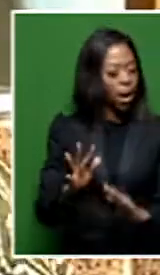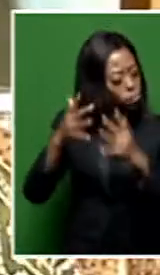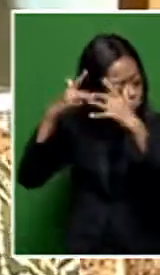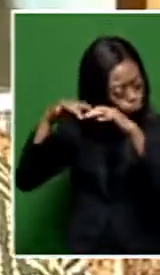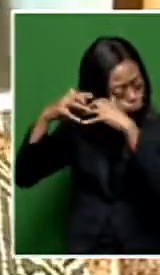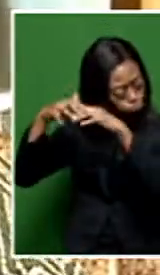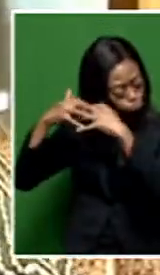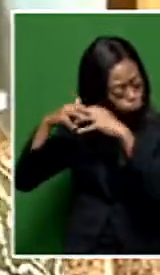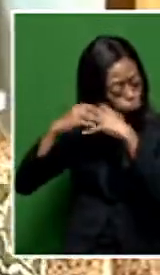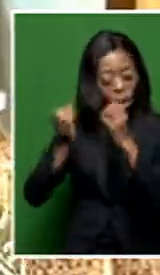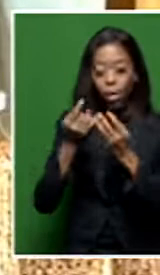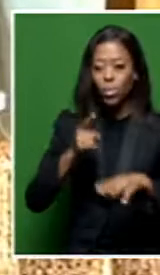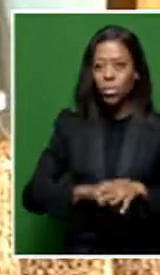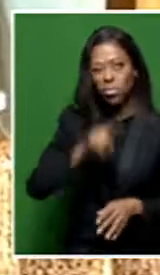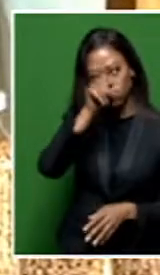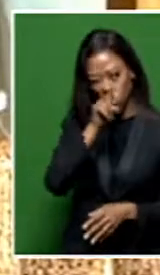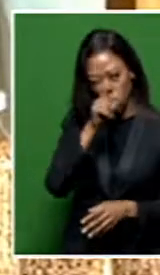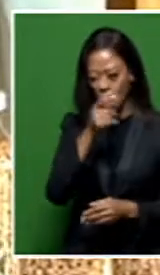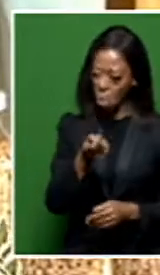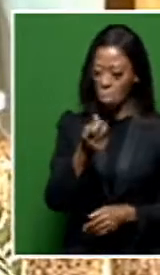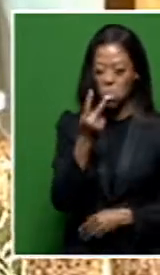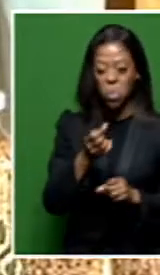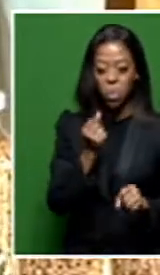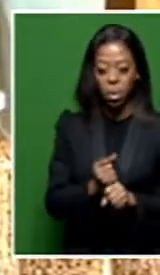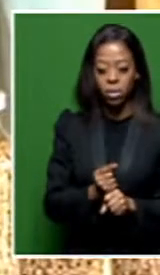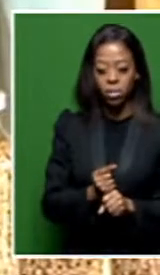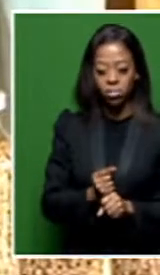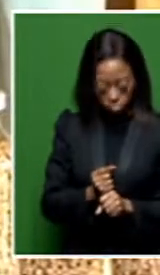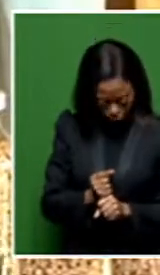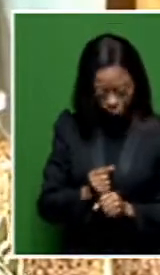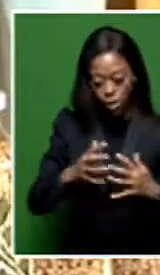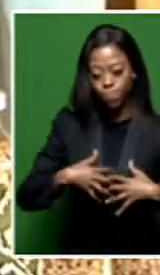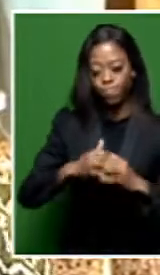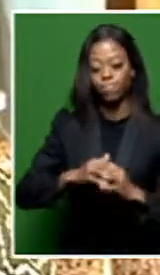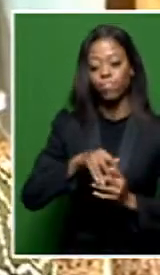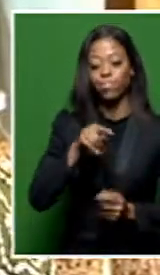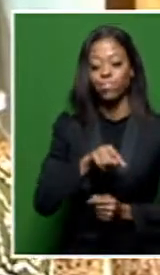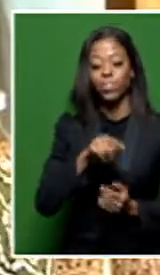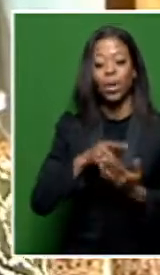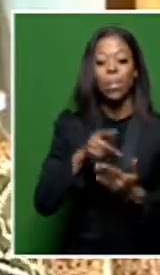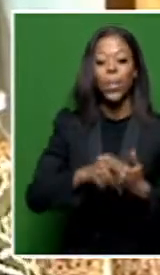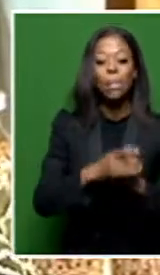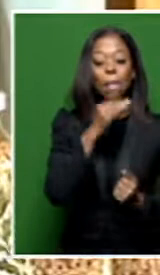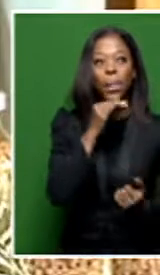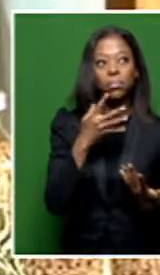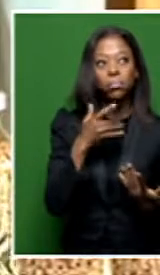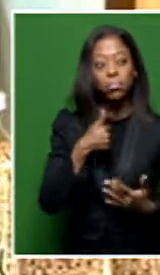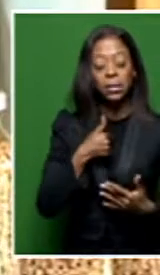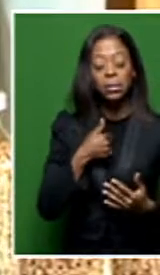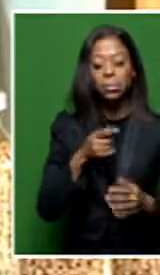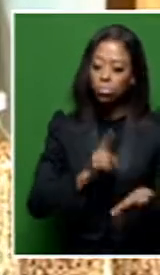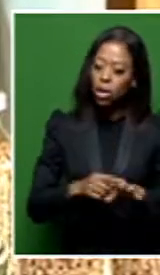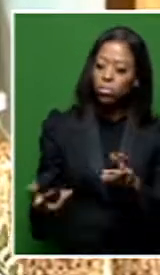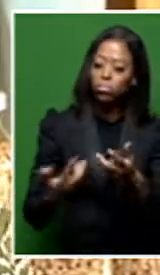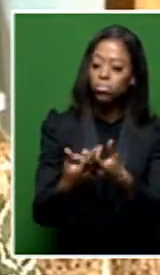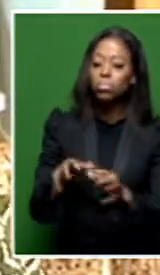it took me a year and a bit, almost 2 years, to come up with the project. So for me, it was time. You